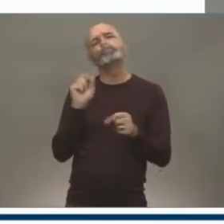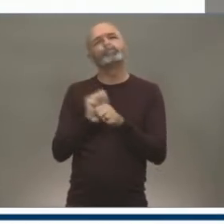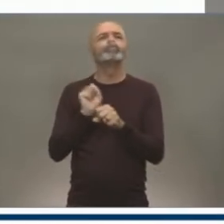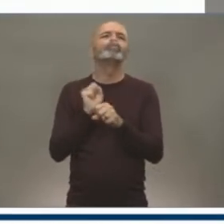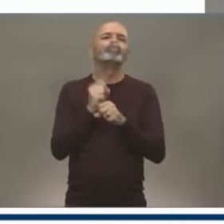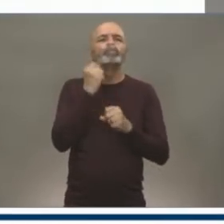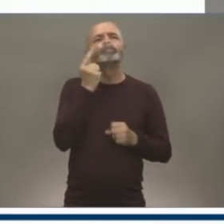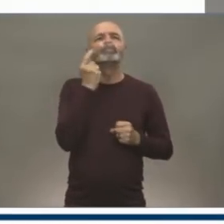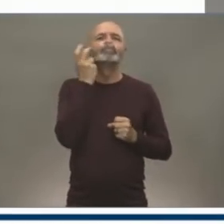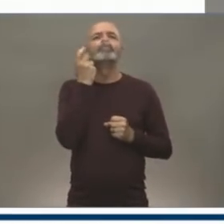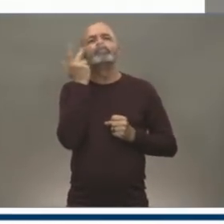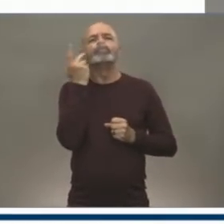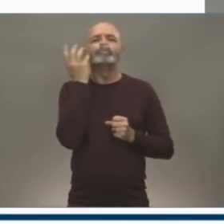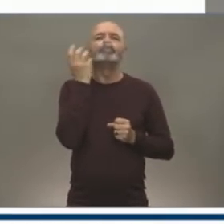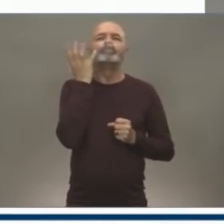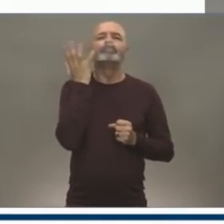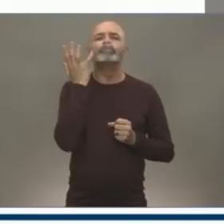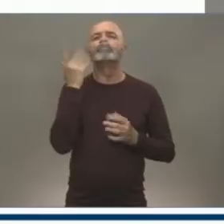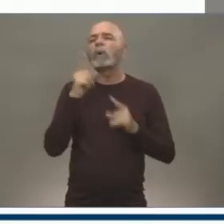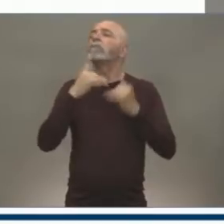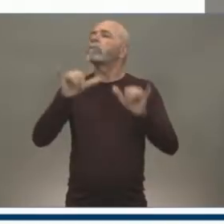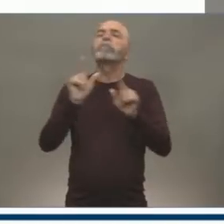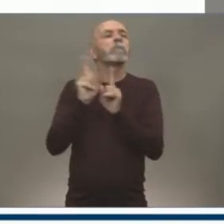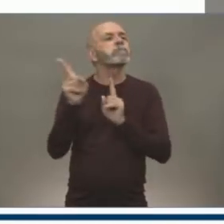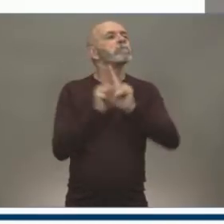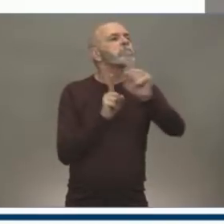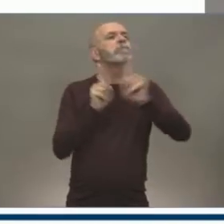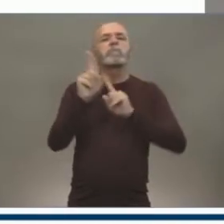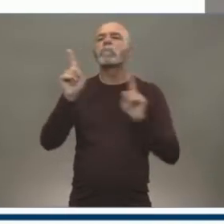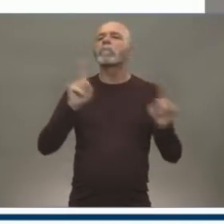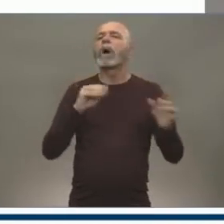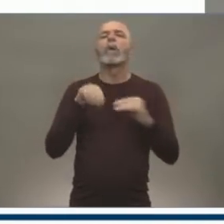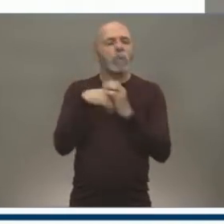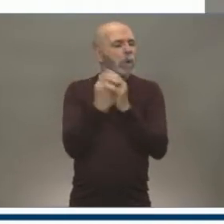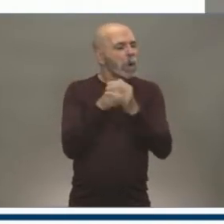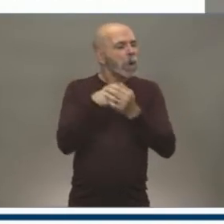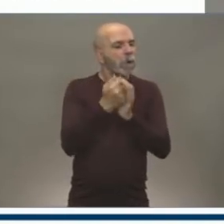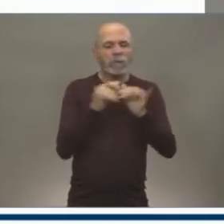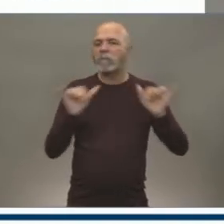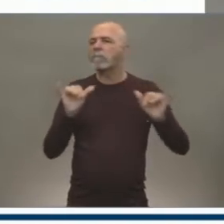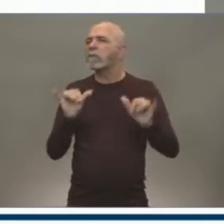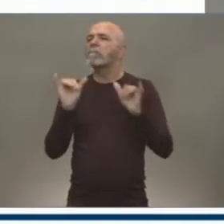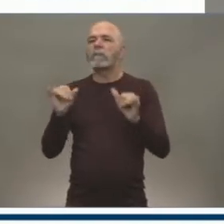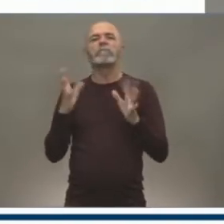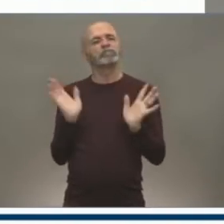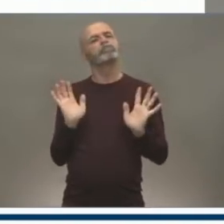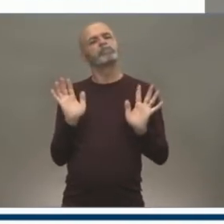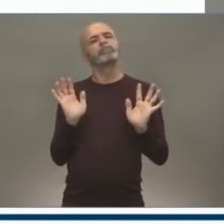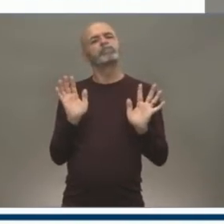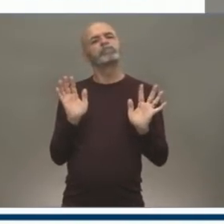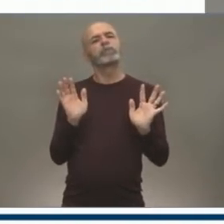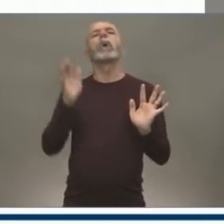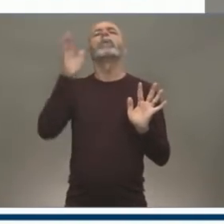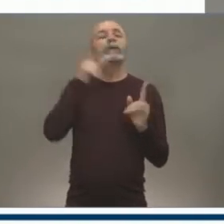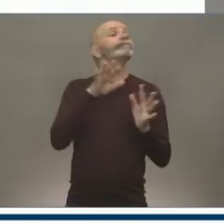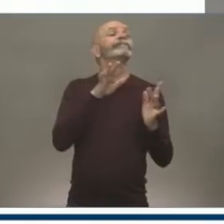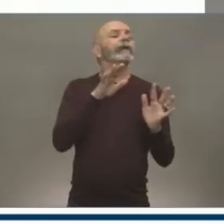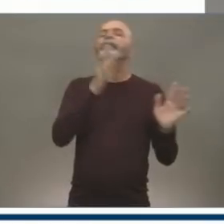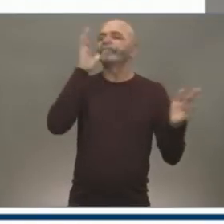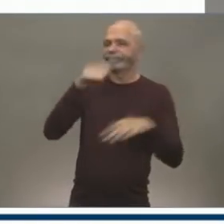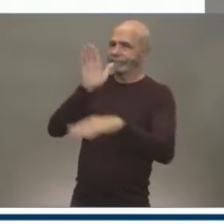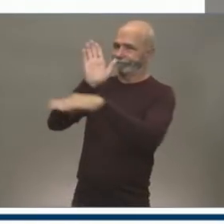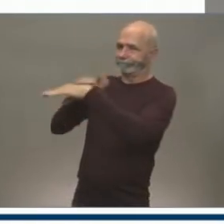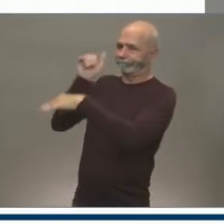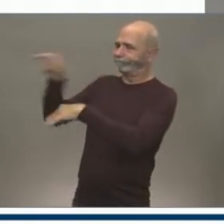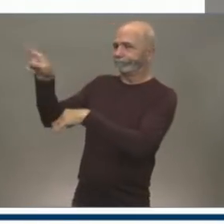that we all need to be doing, and you will get contacted soon to arrange for your testing. There may be a few exceptions in this. For